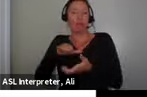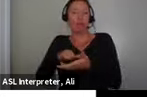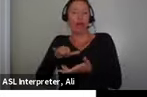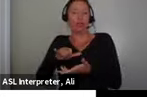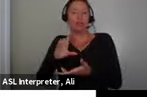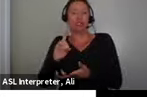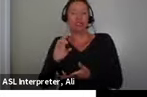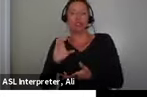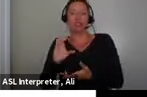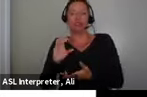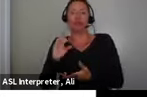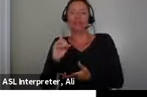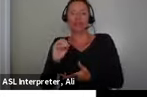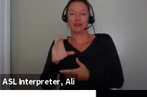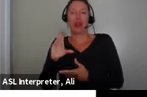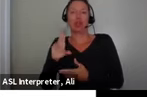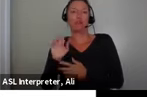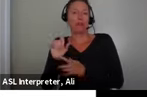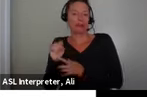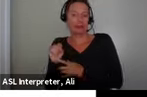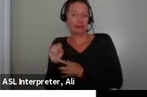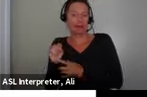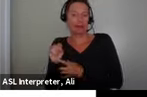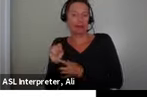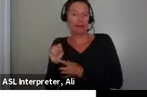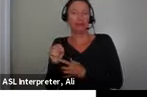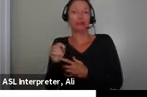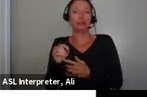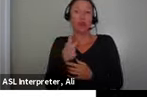Will Burns of David J. Powers and Associates.